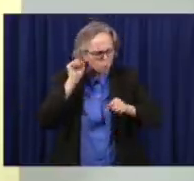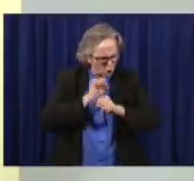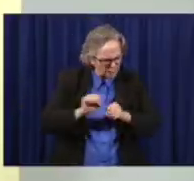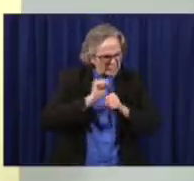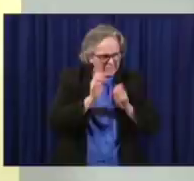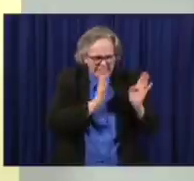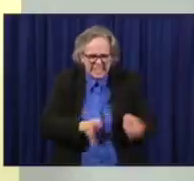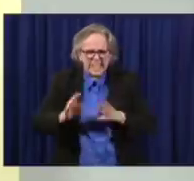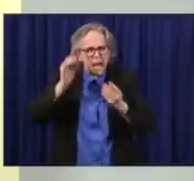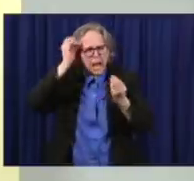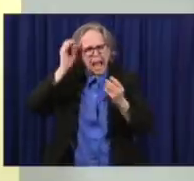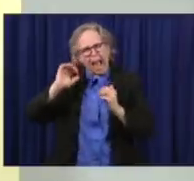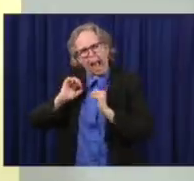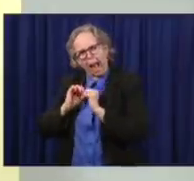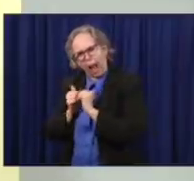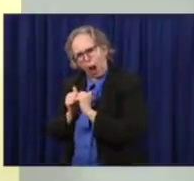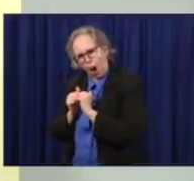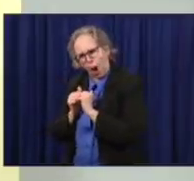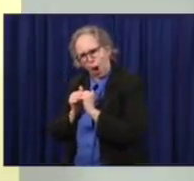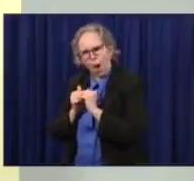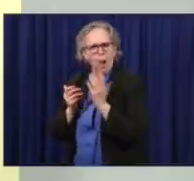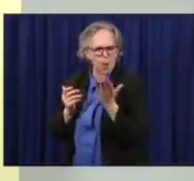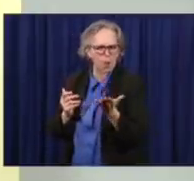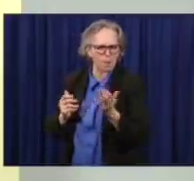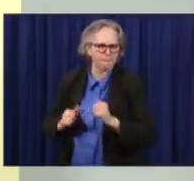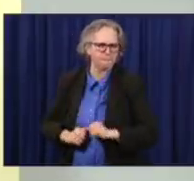we move through May. I